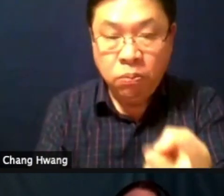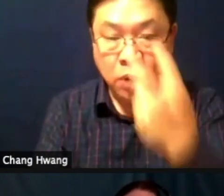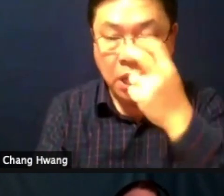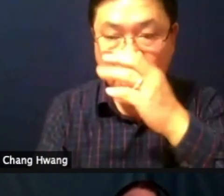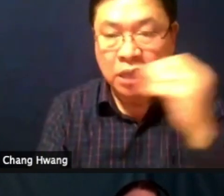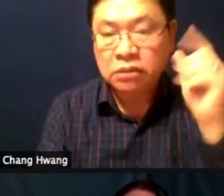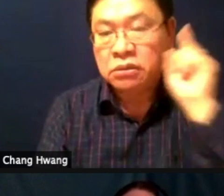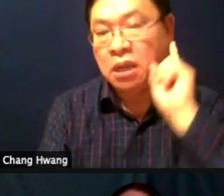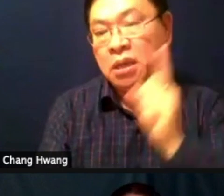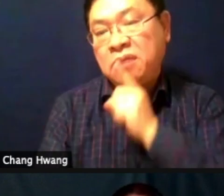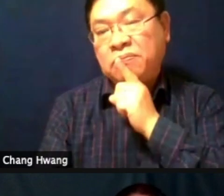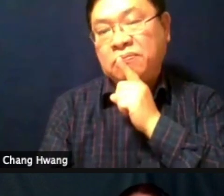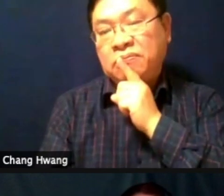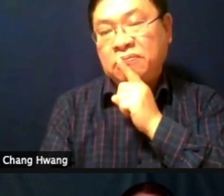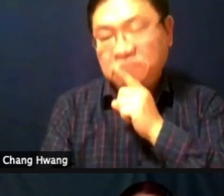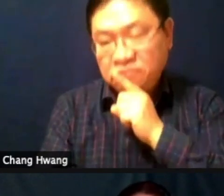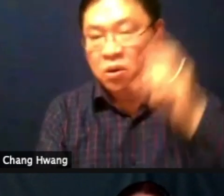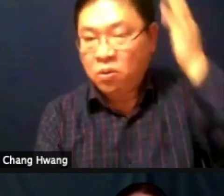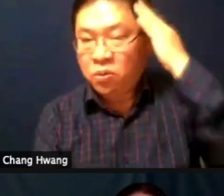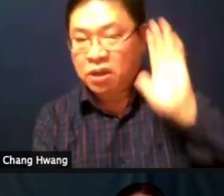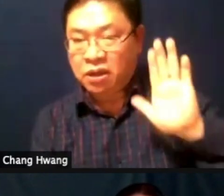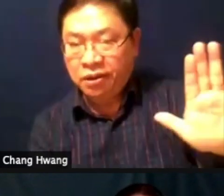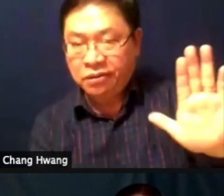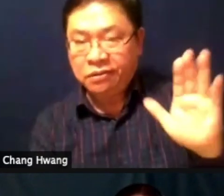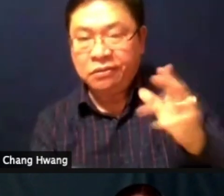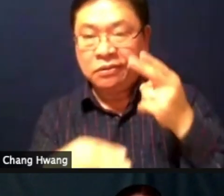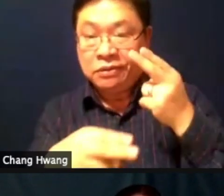to the National School for Blind and Deaf.